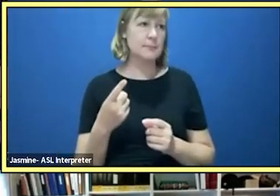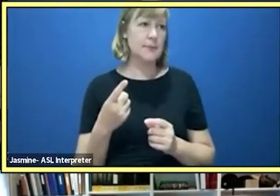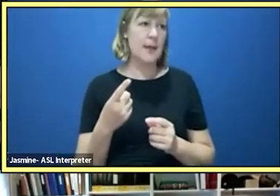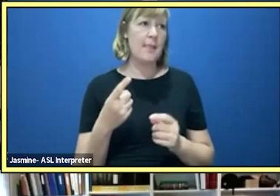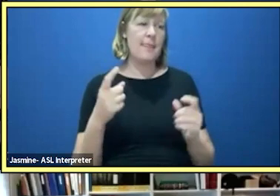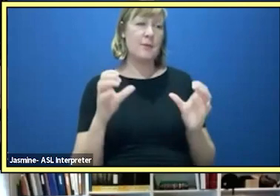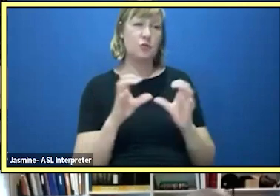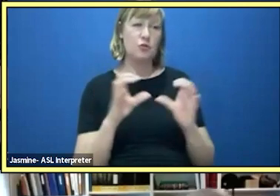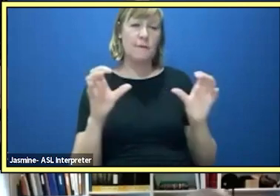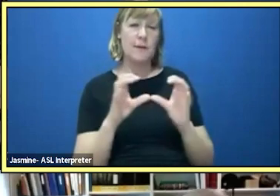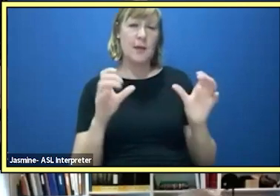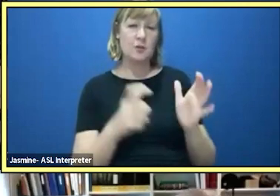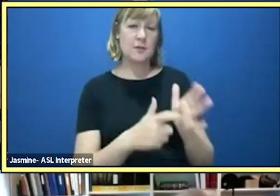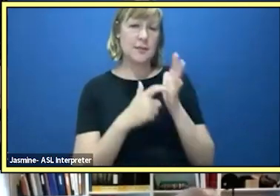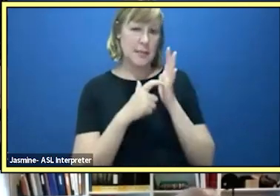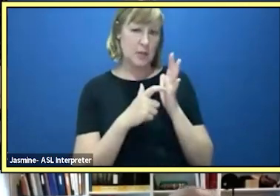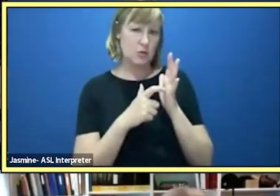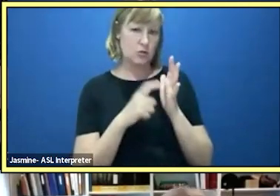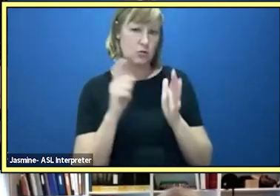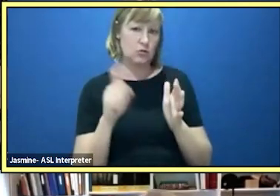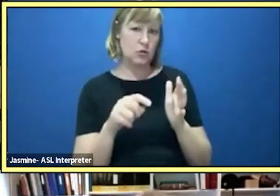beginning of December, not November.